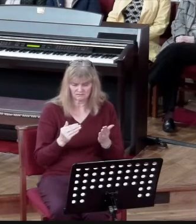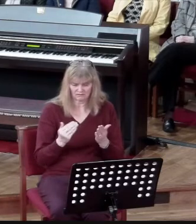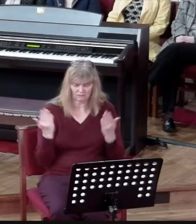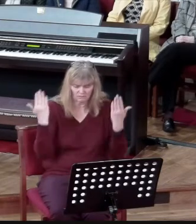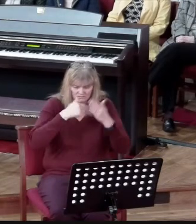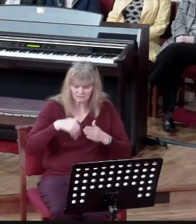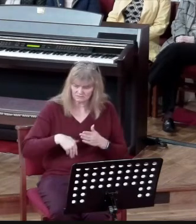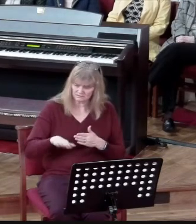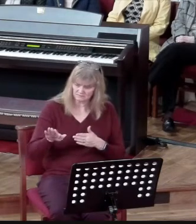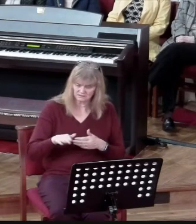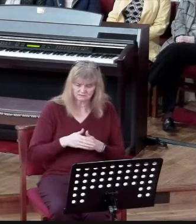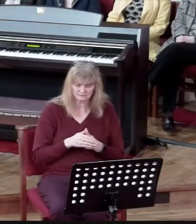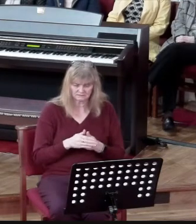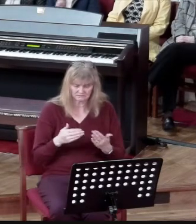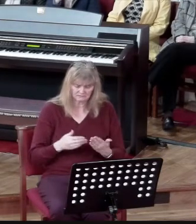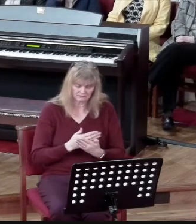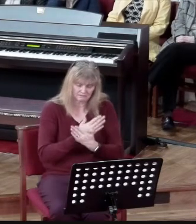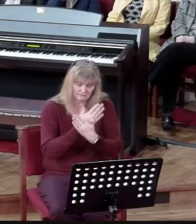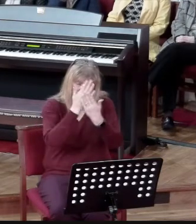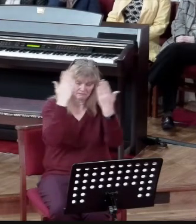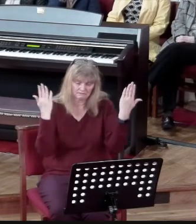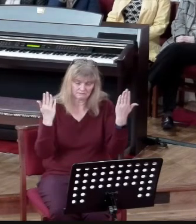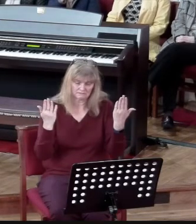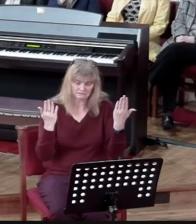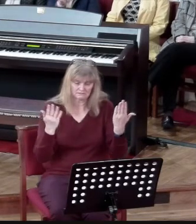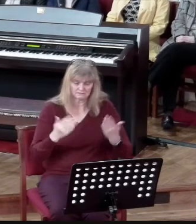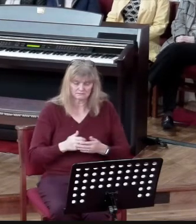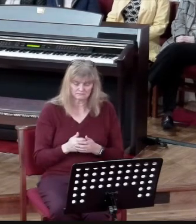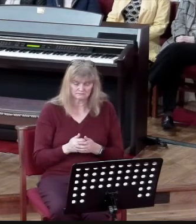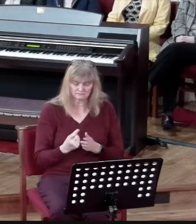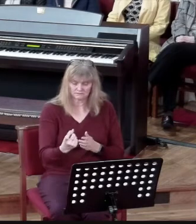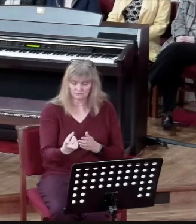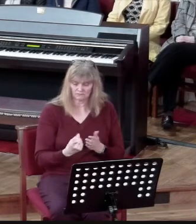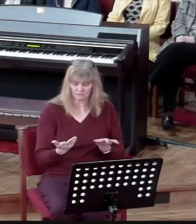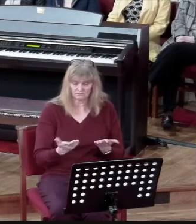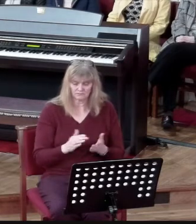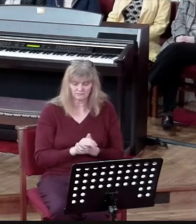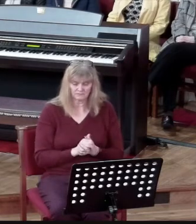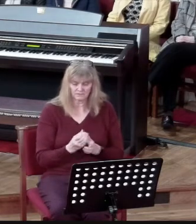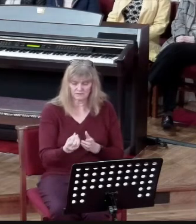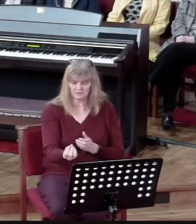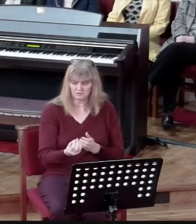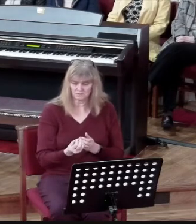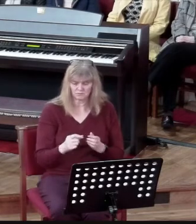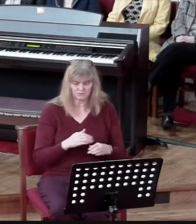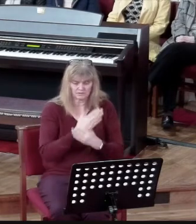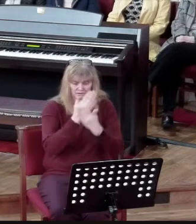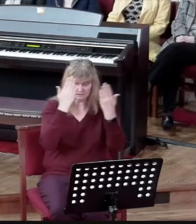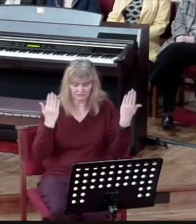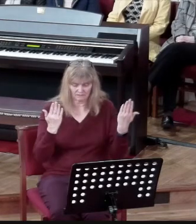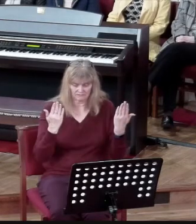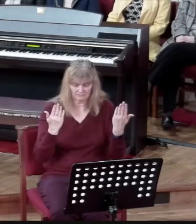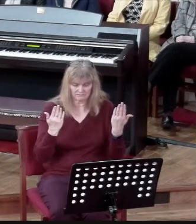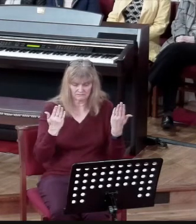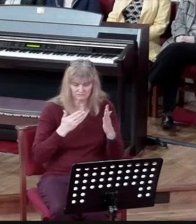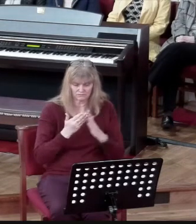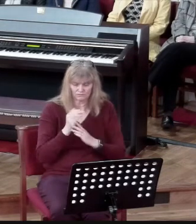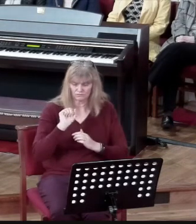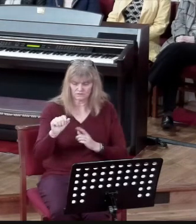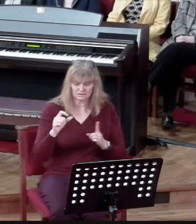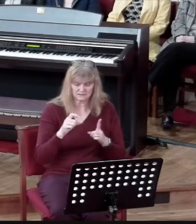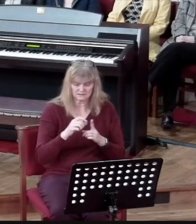past, and the light of the world has been raised to life, and he brings that light to his disciples' lives and